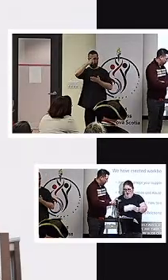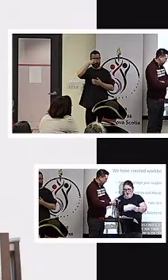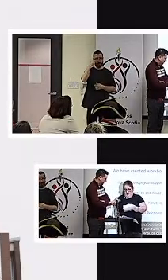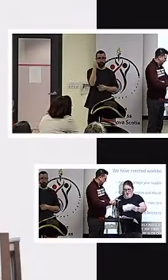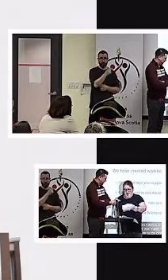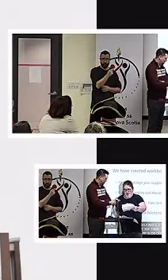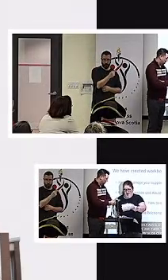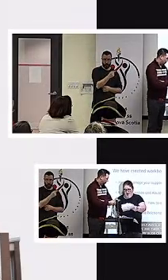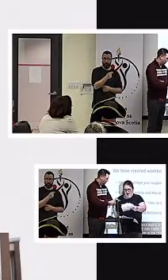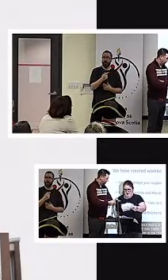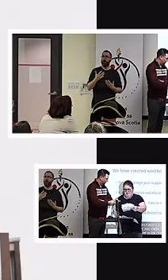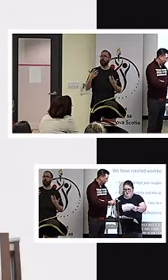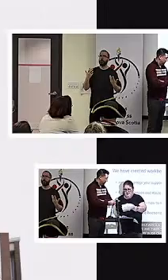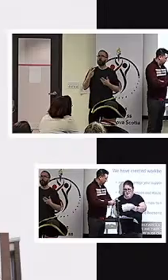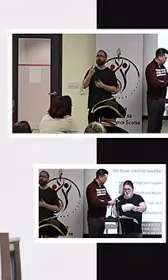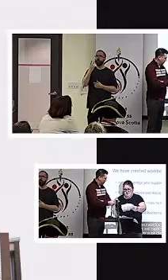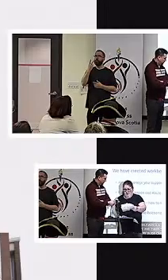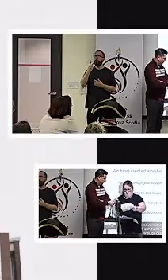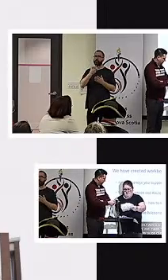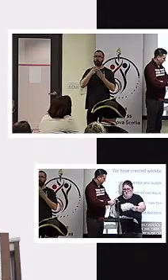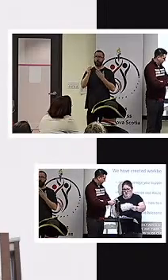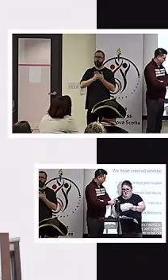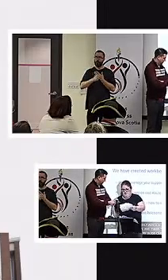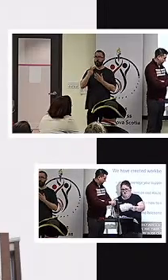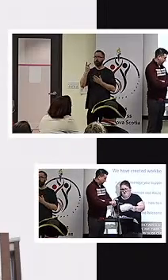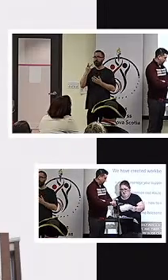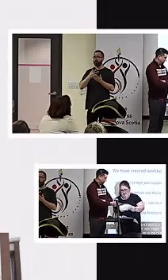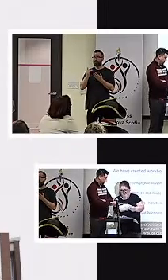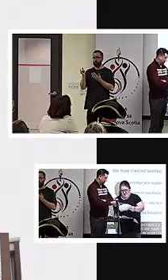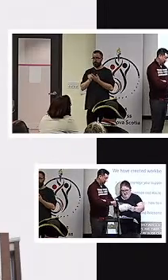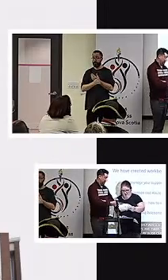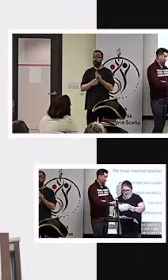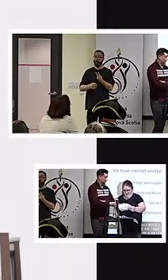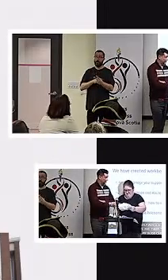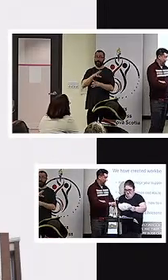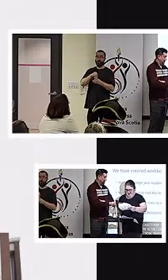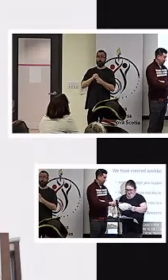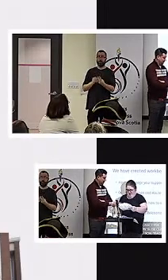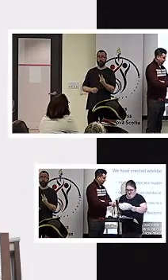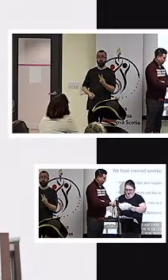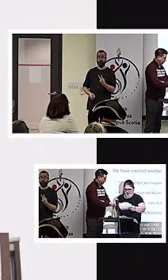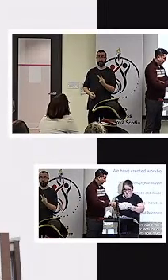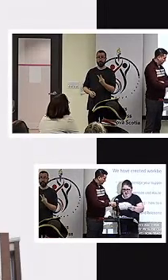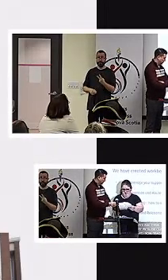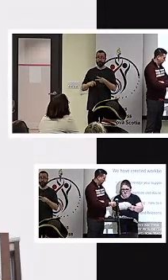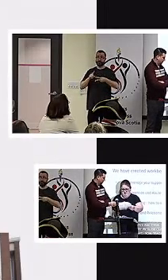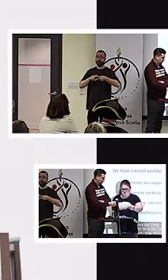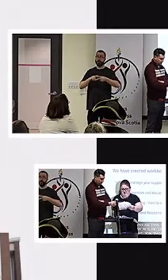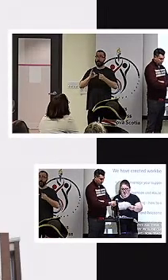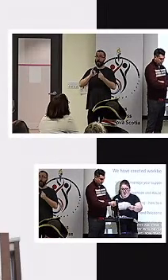that you have done or projects that you've done? So I've been a part of 2 different projects. I have been a part of how to